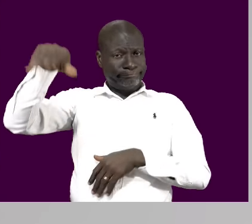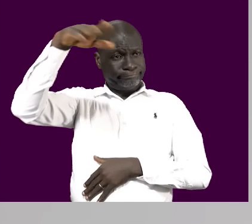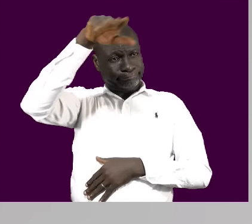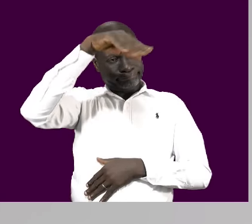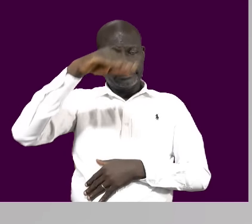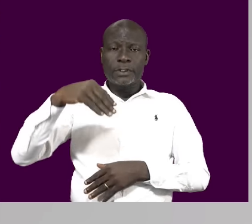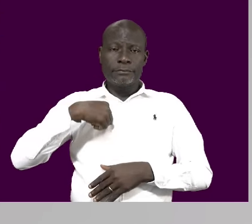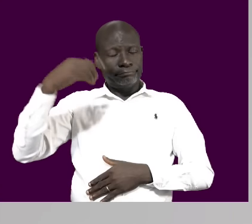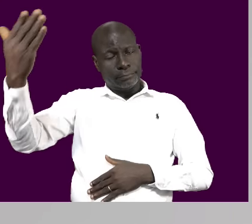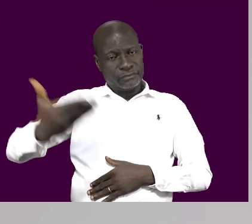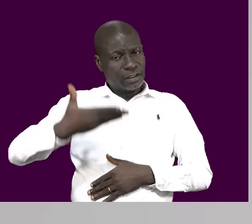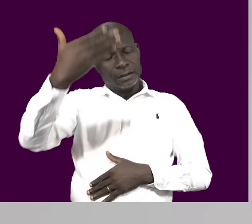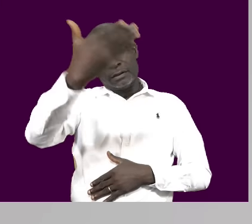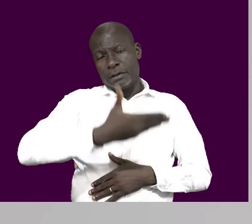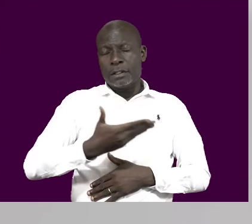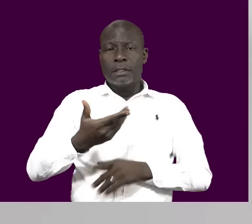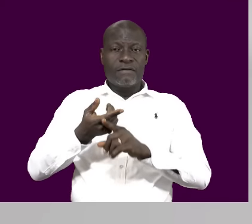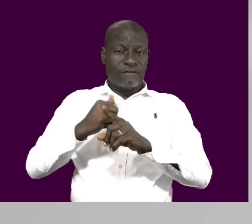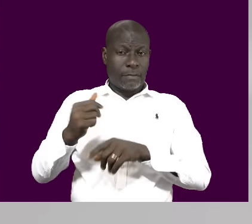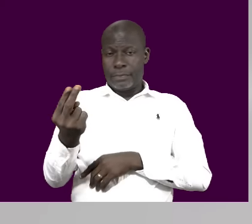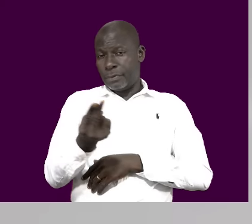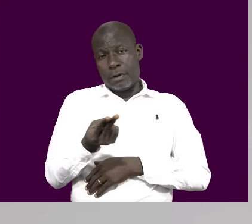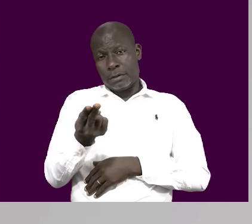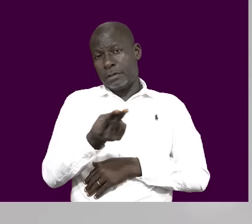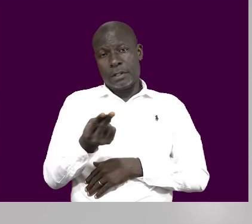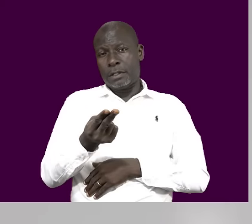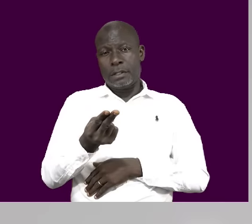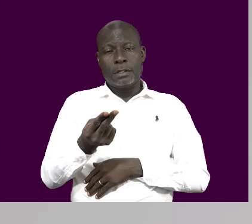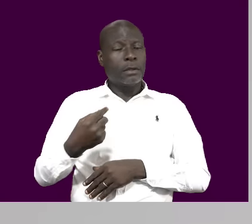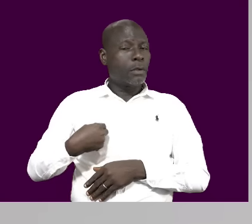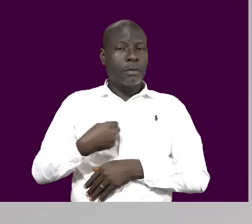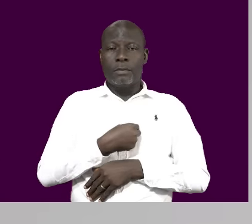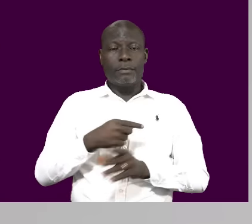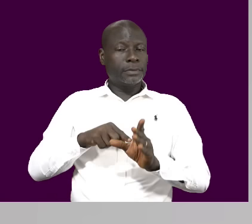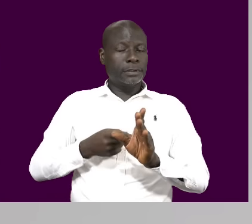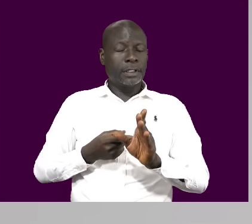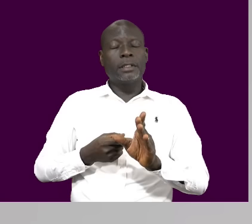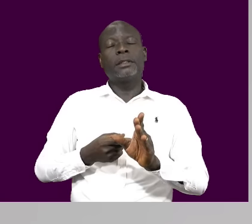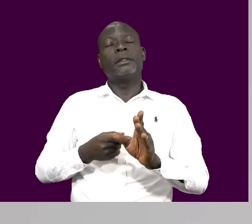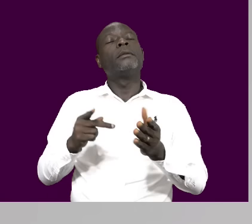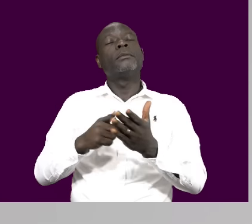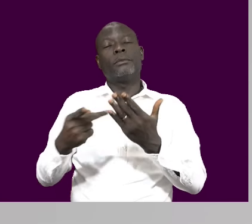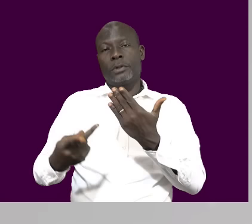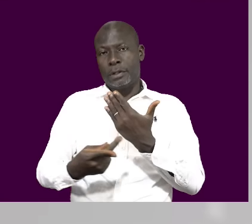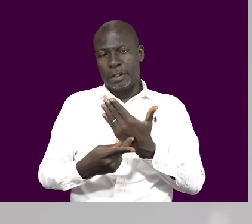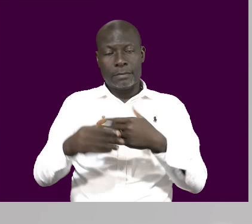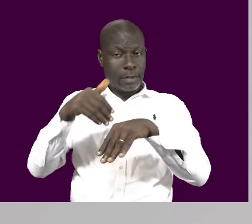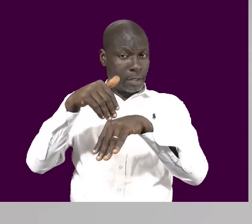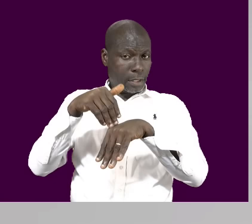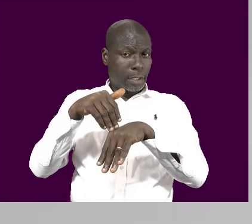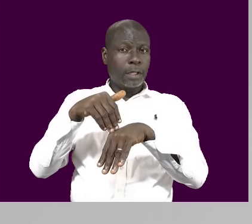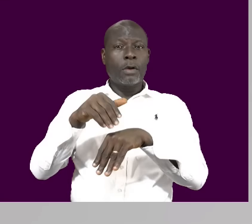edi afremo se efri enano yawada ena yeshaase se ye di dwuma